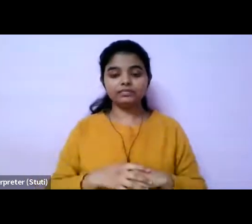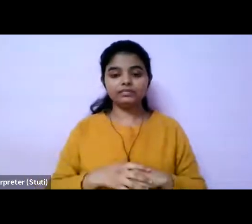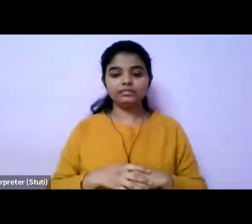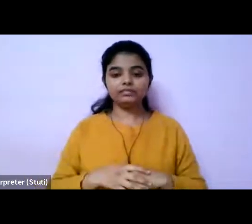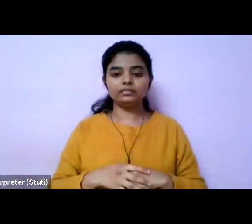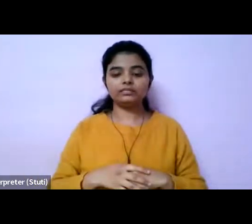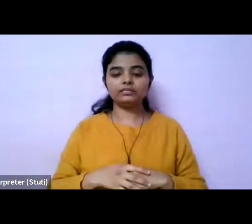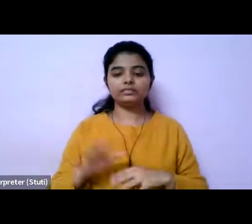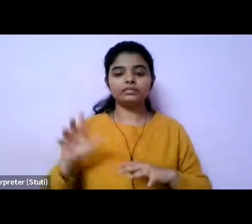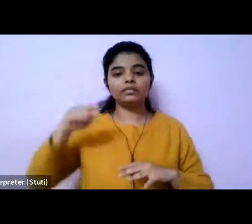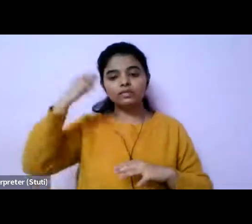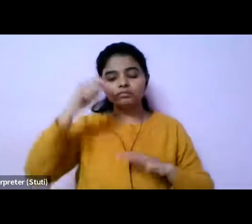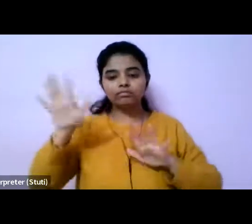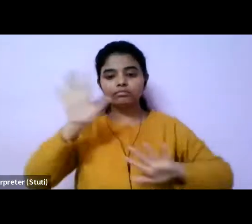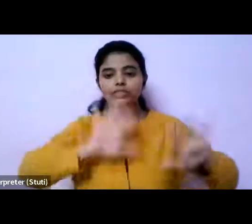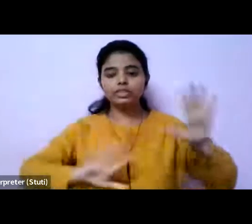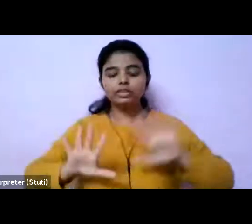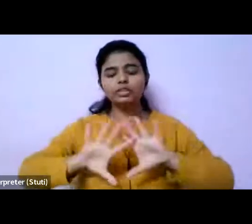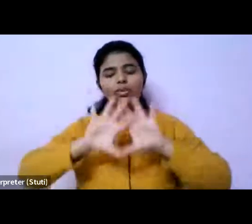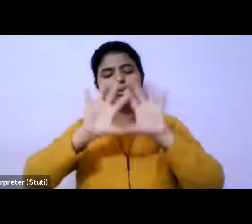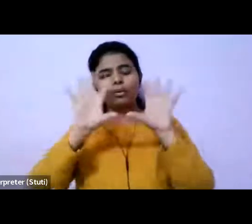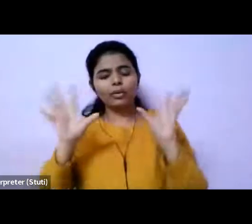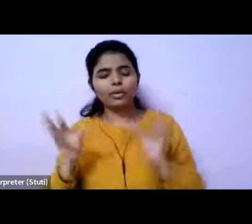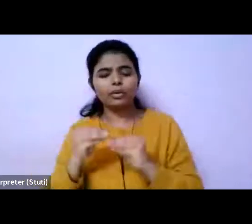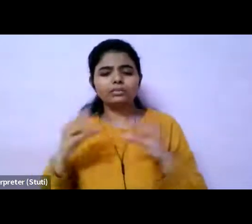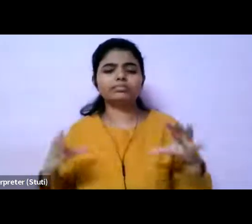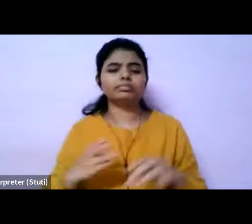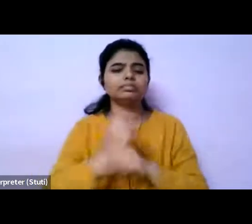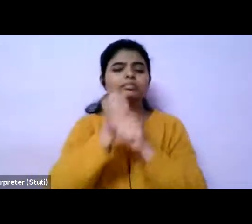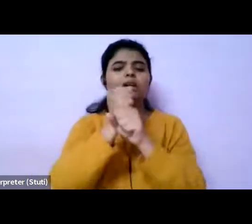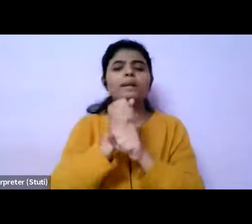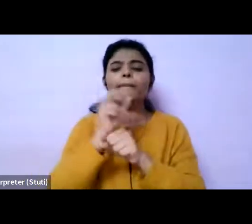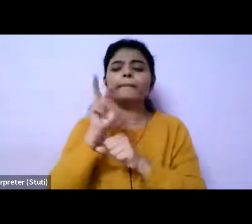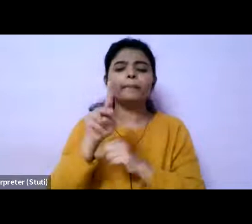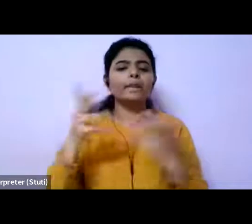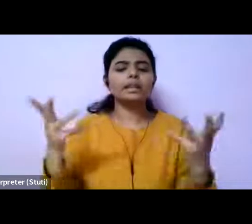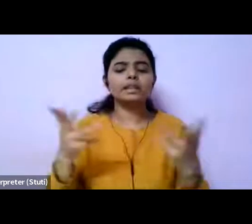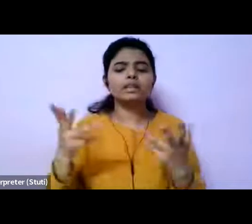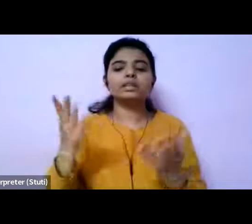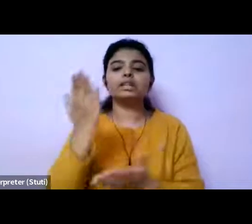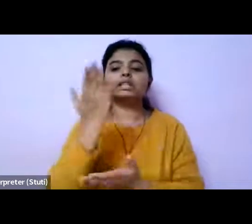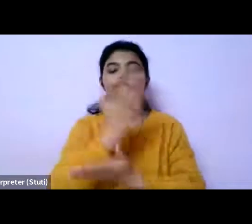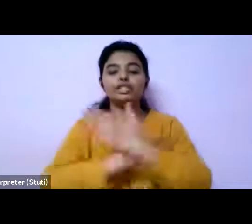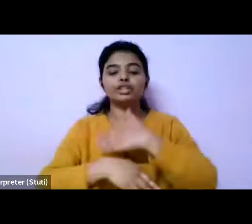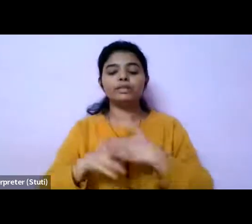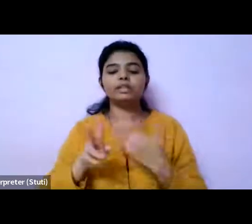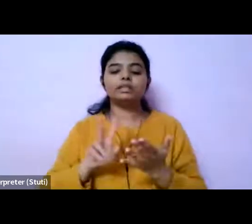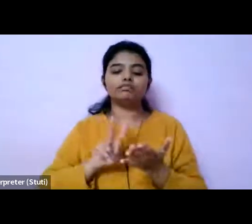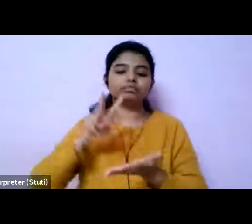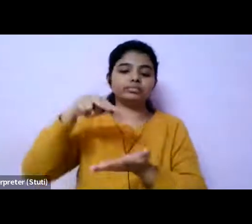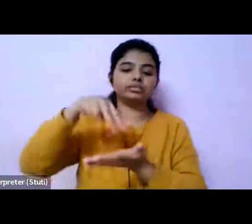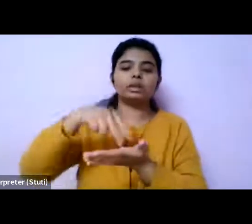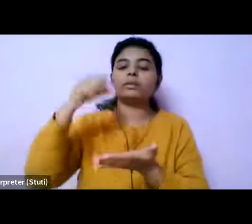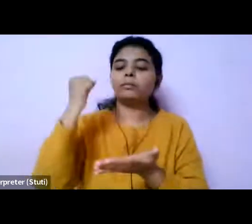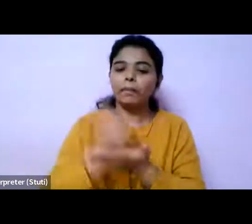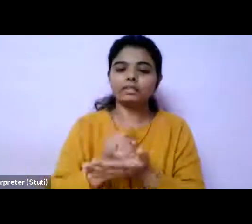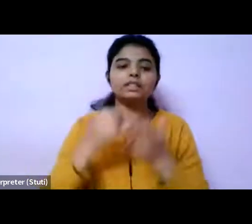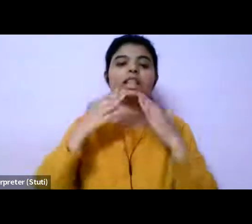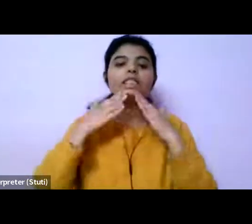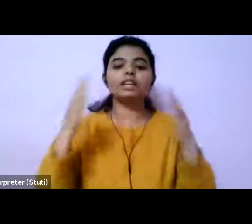brought in all these questions in terms of what it means to represent disability on stage. Thank you all.